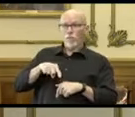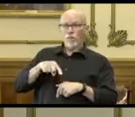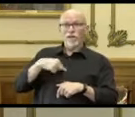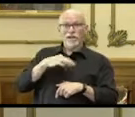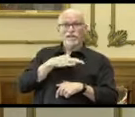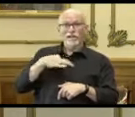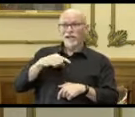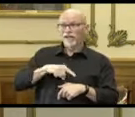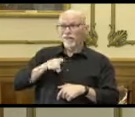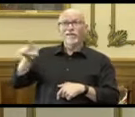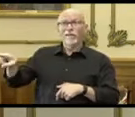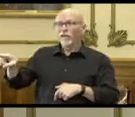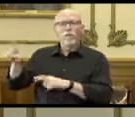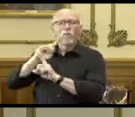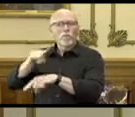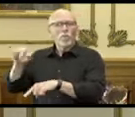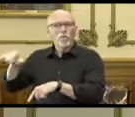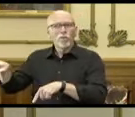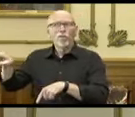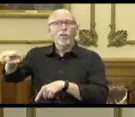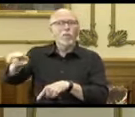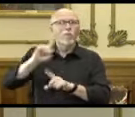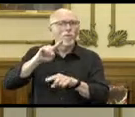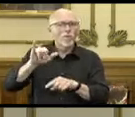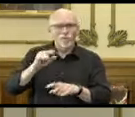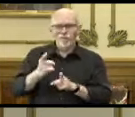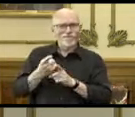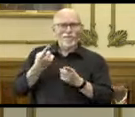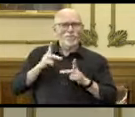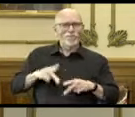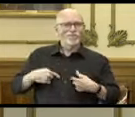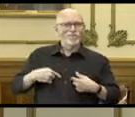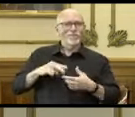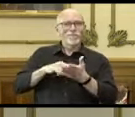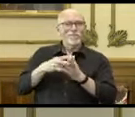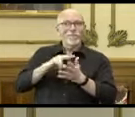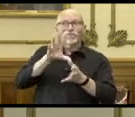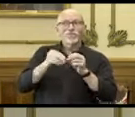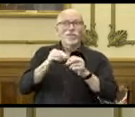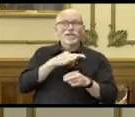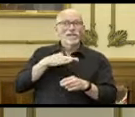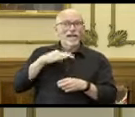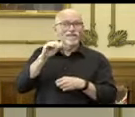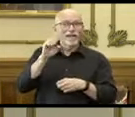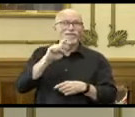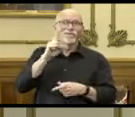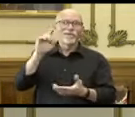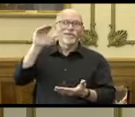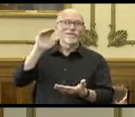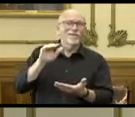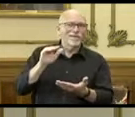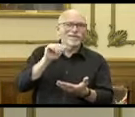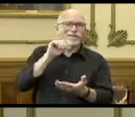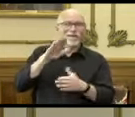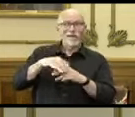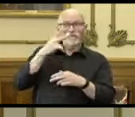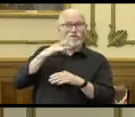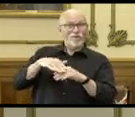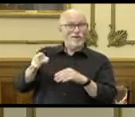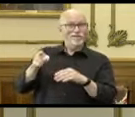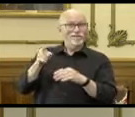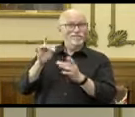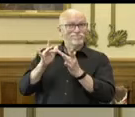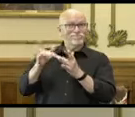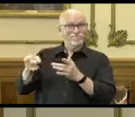staff by more than one nursing home, which would make the total number of staff cases likely that is on this interim